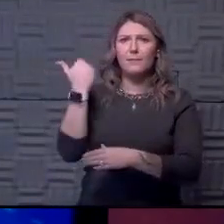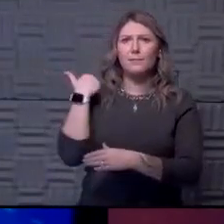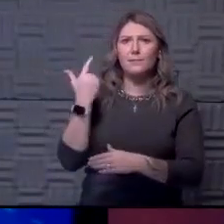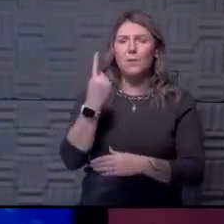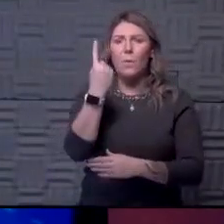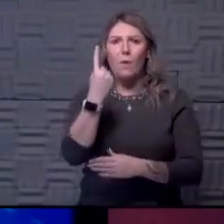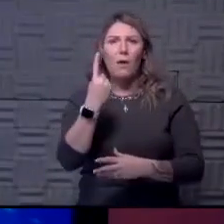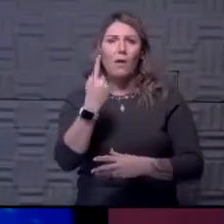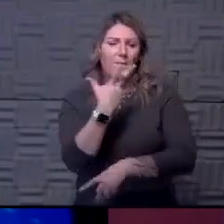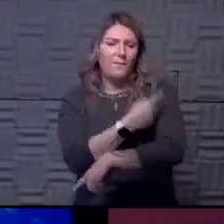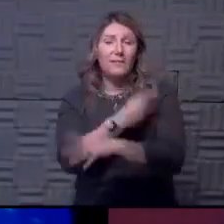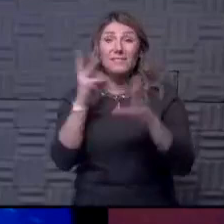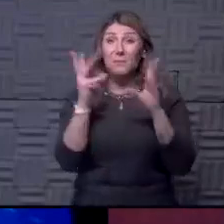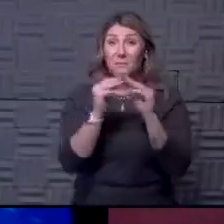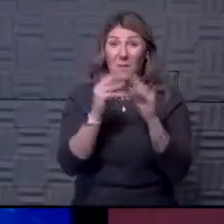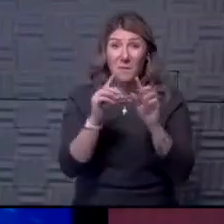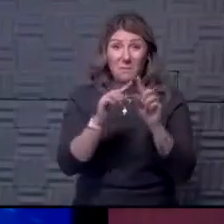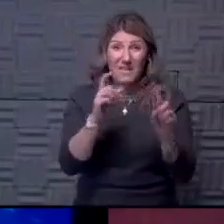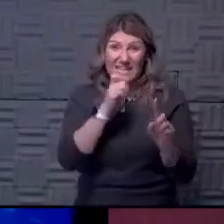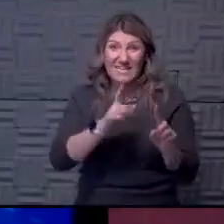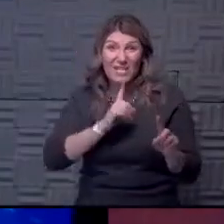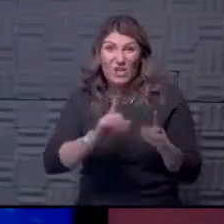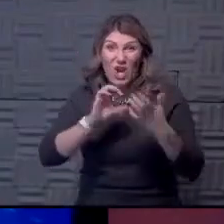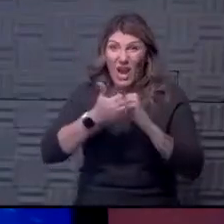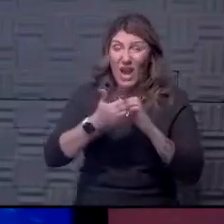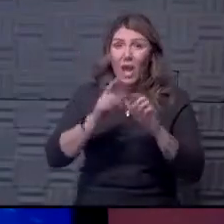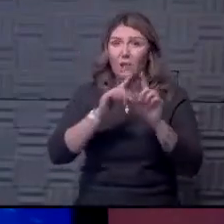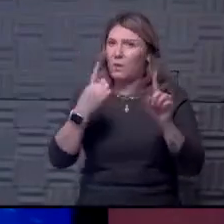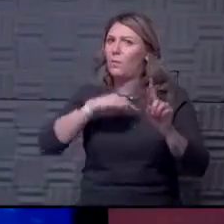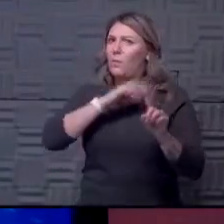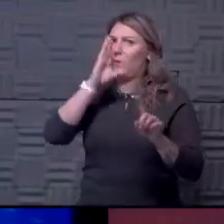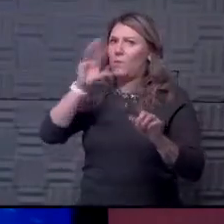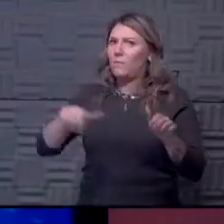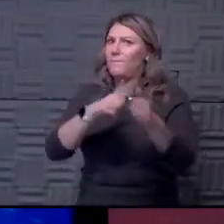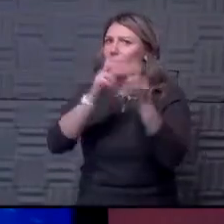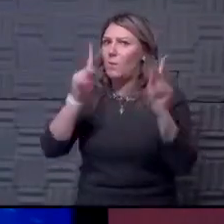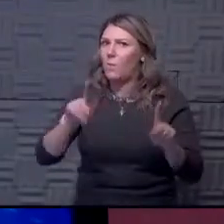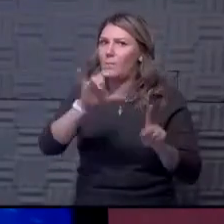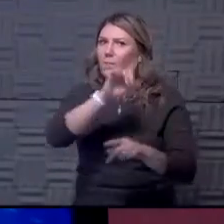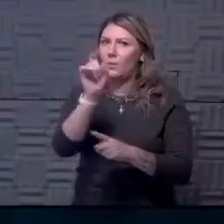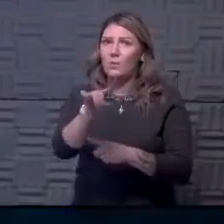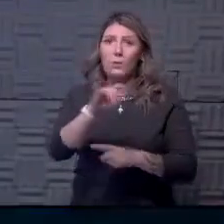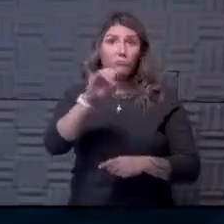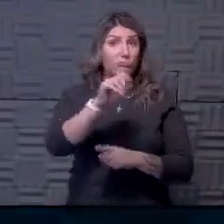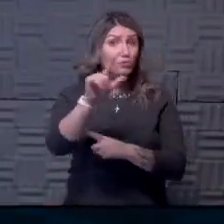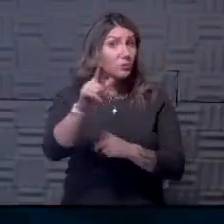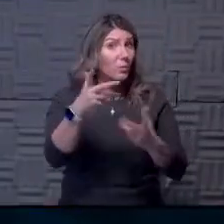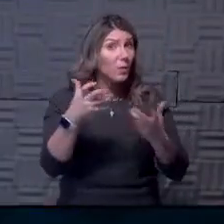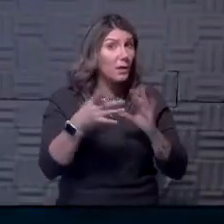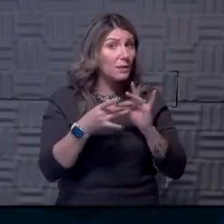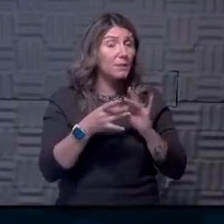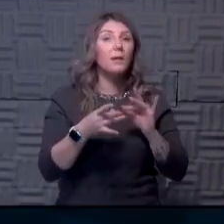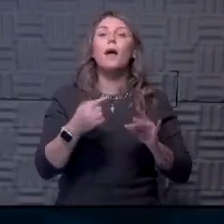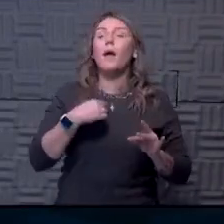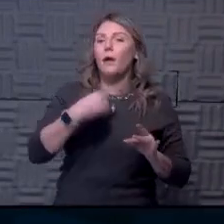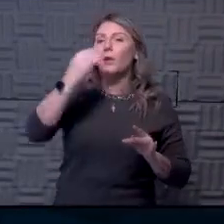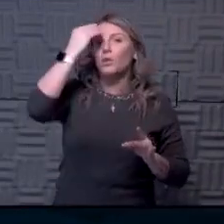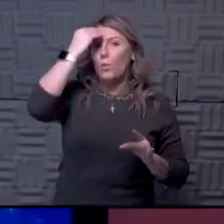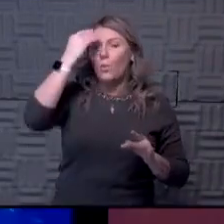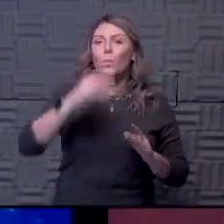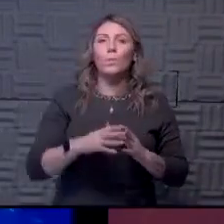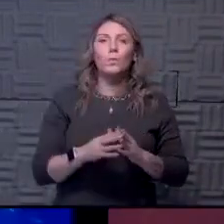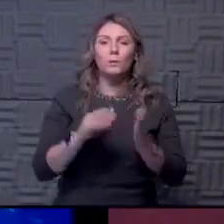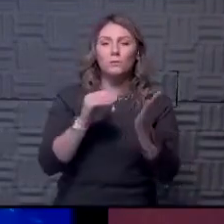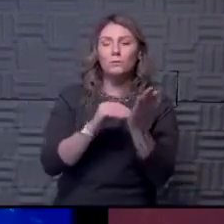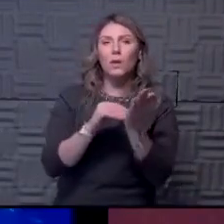vaccine meetings, but I'm not sure how we're doing with that. But we'll follow up on that question. Joe, did you have? I do. I do know that